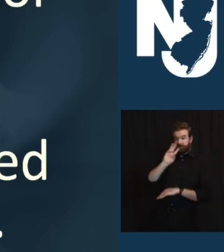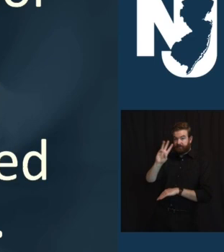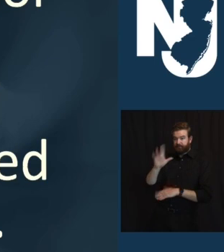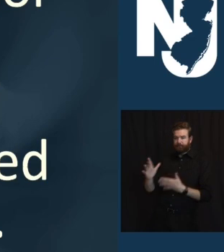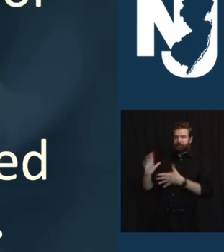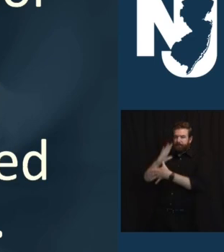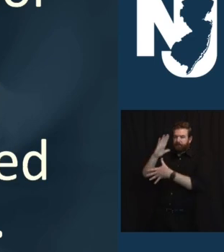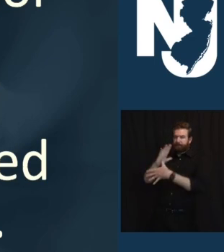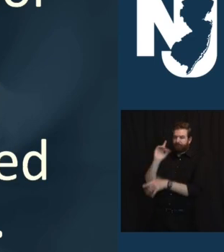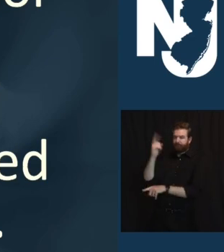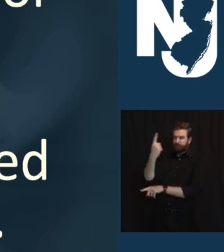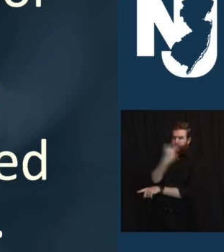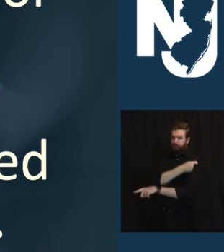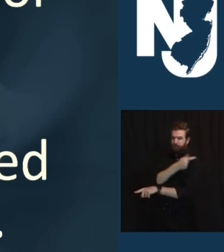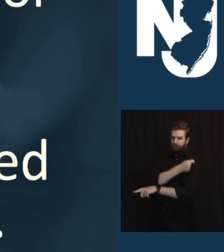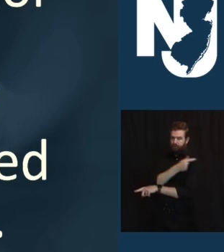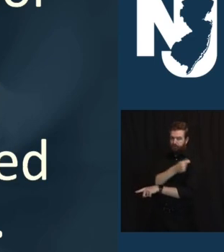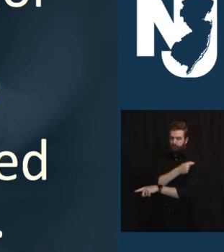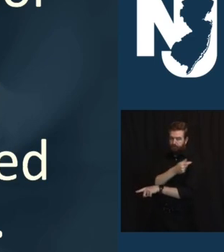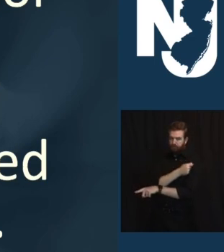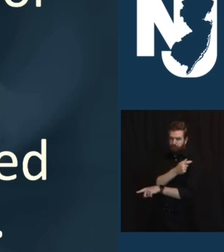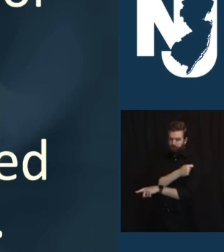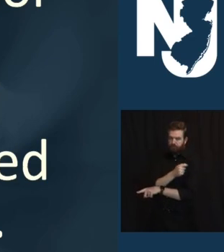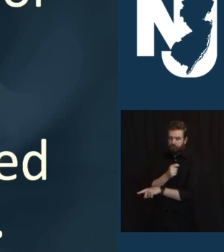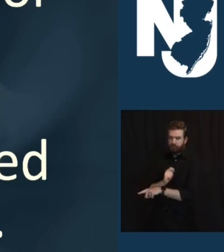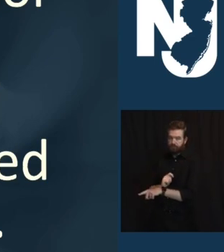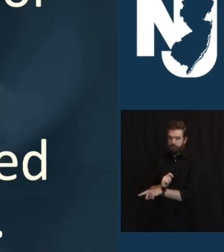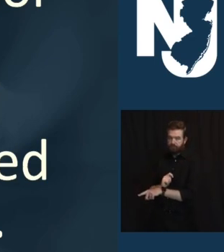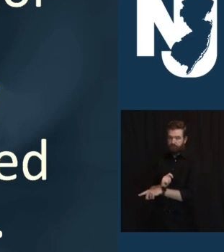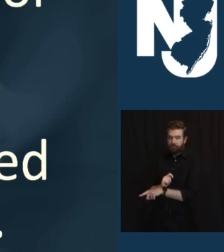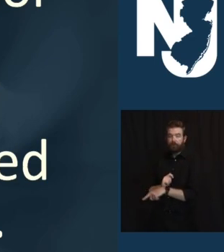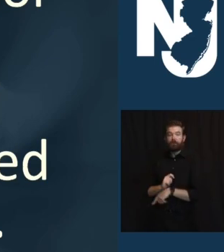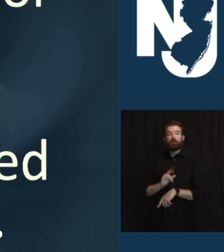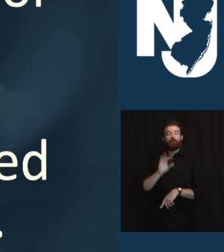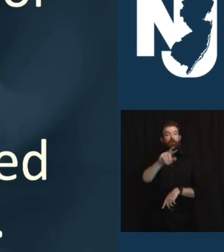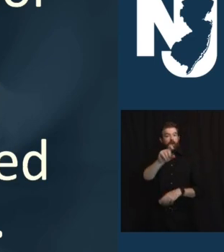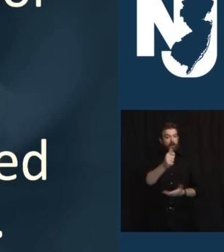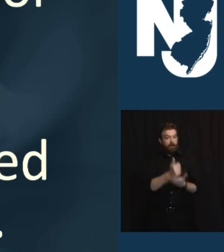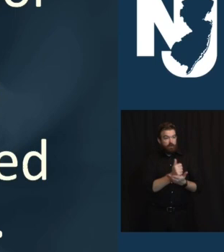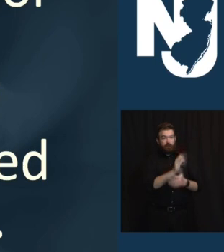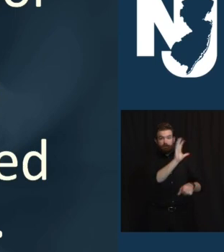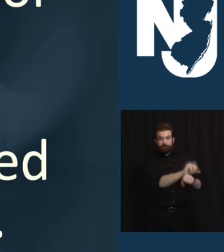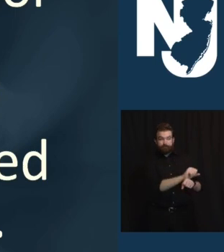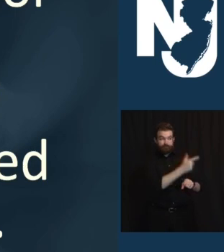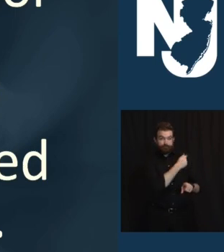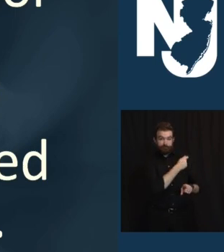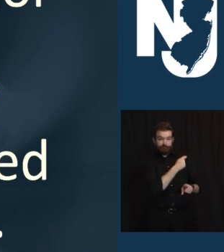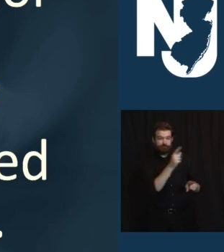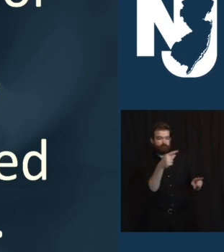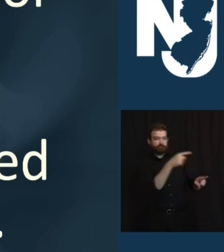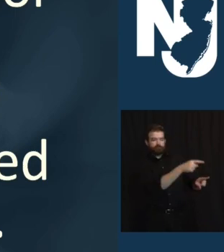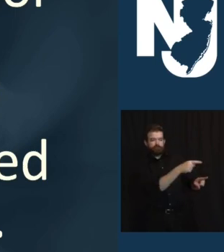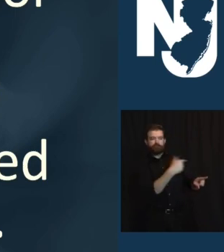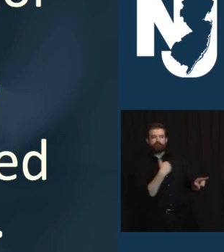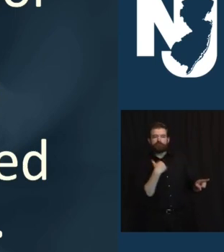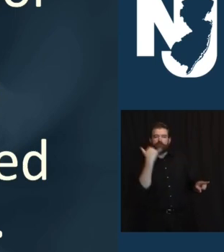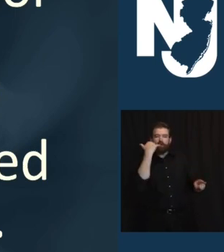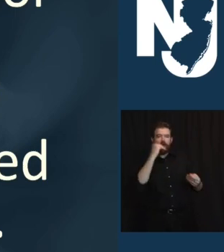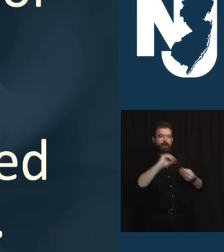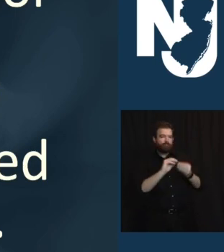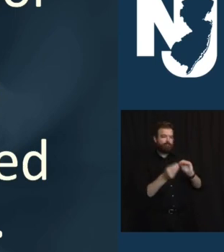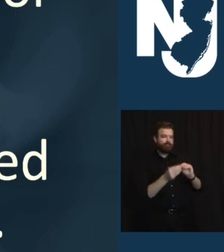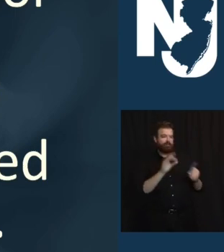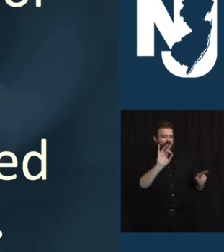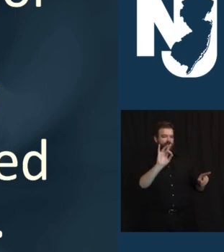assistance booking appointments can contact our senior hotline right there, and this is specific to seniors,